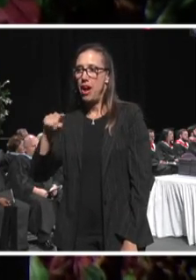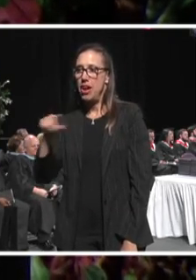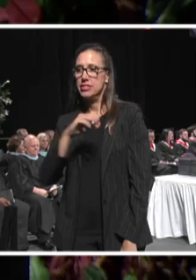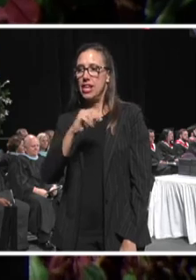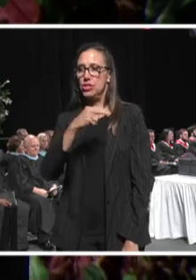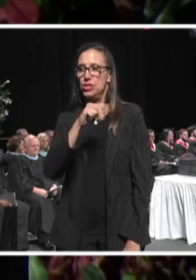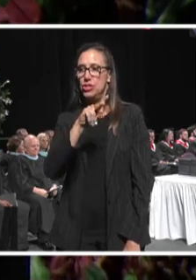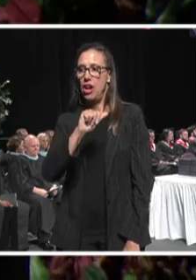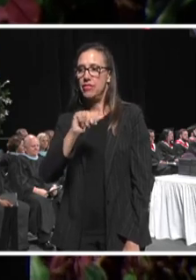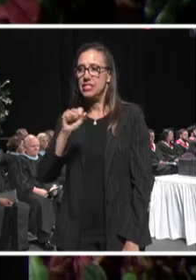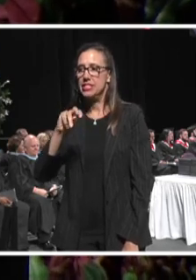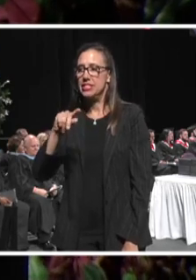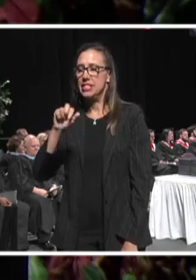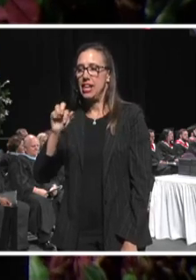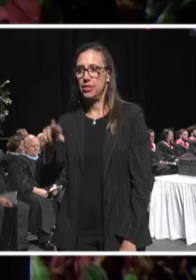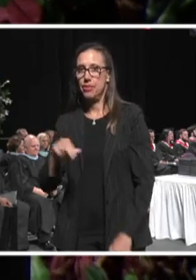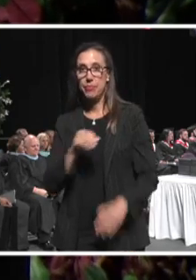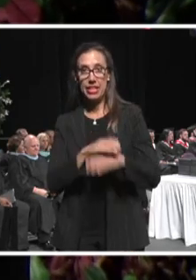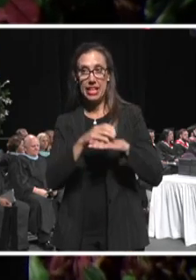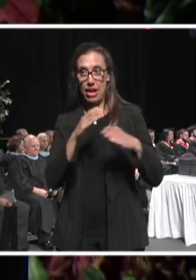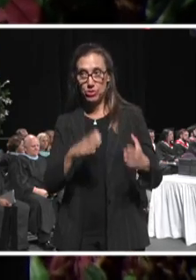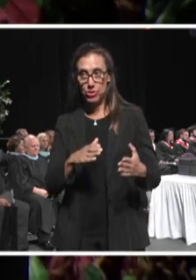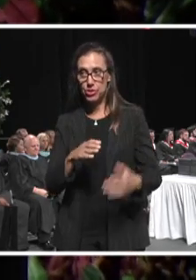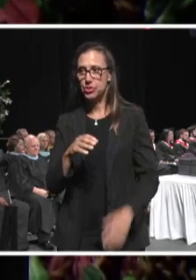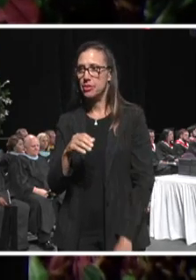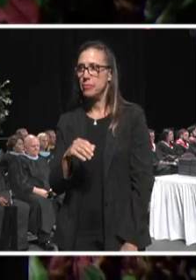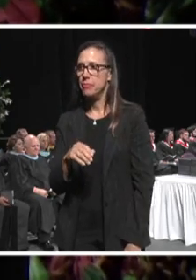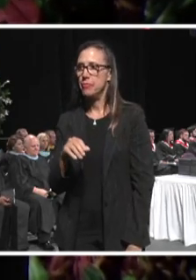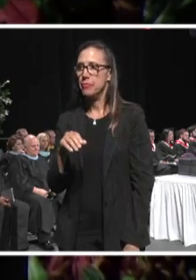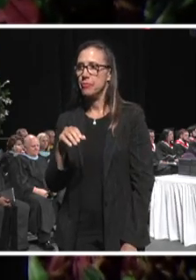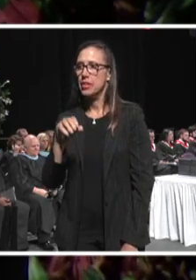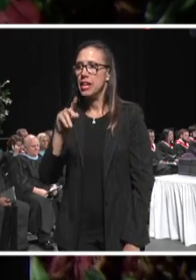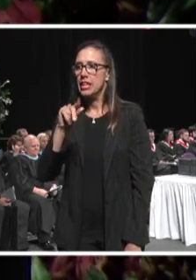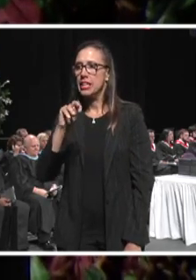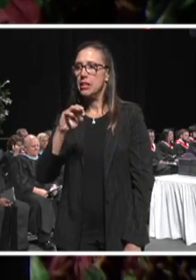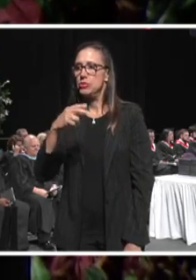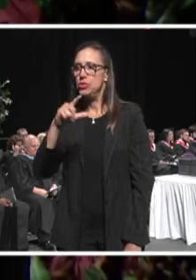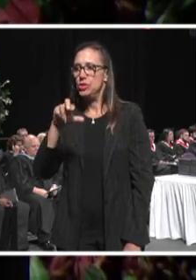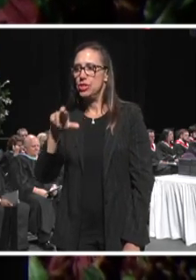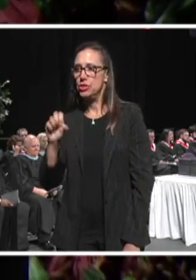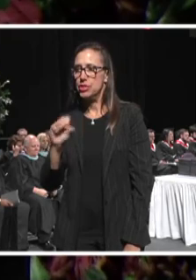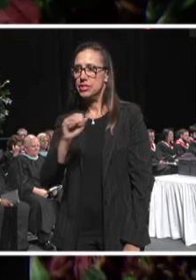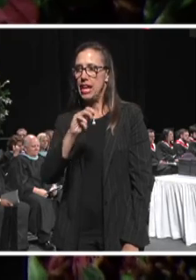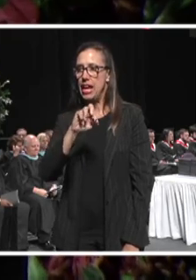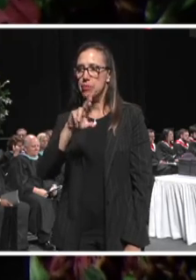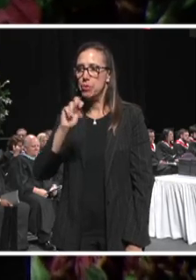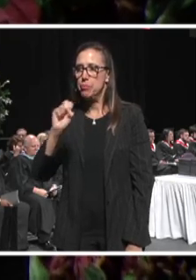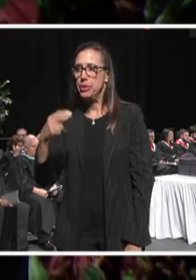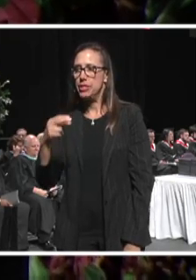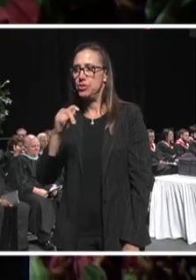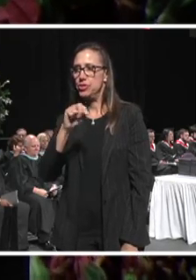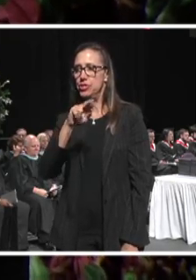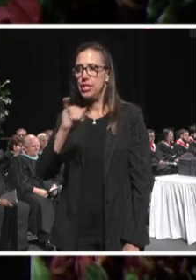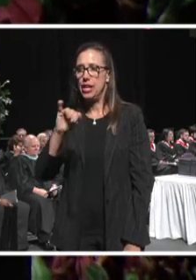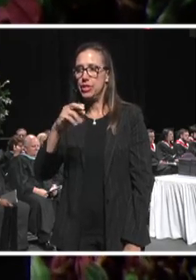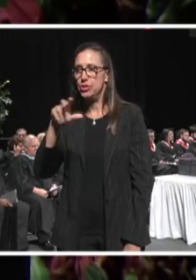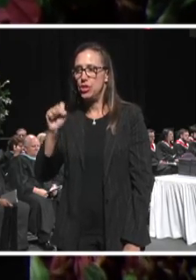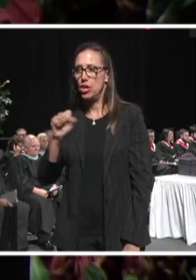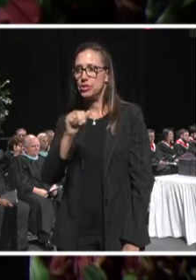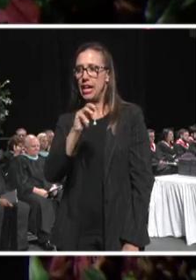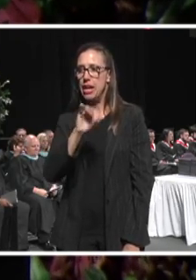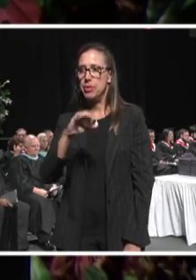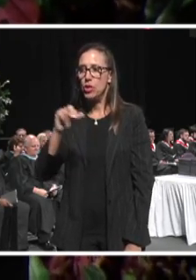counseling staff, Kim Childress, Amber Bish, Terry Charles, Amy Corbett, Shakiria